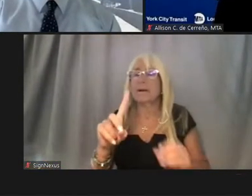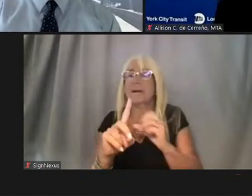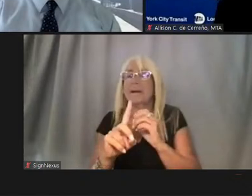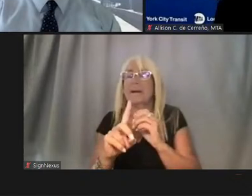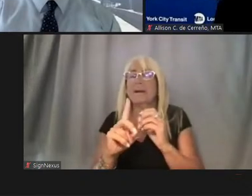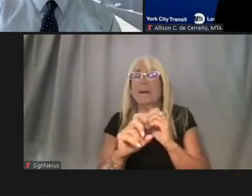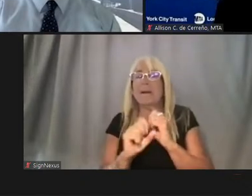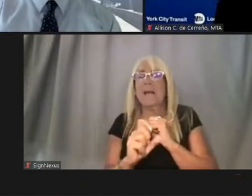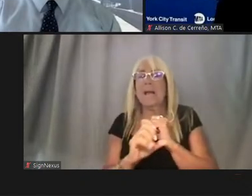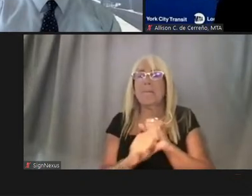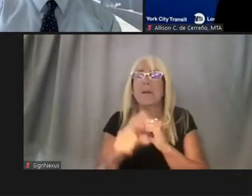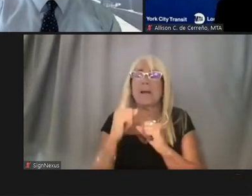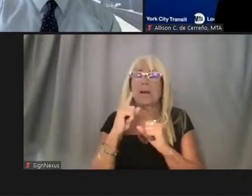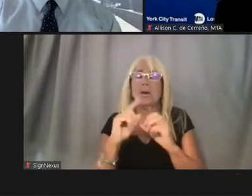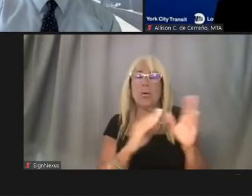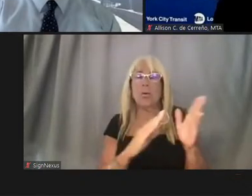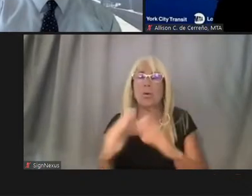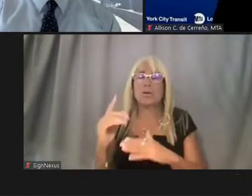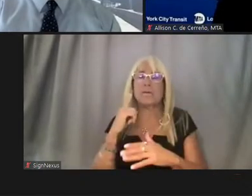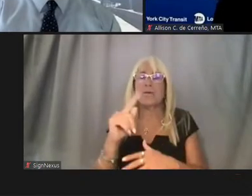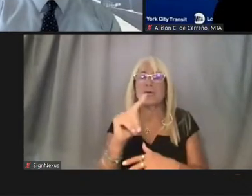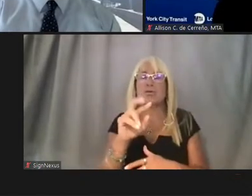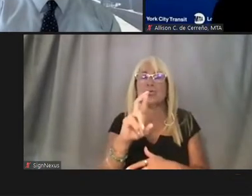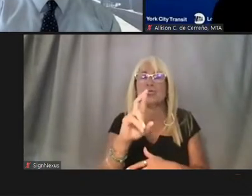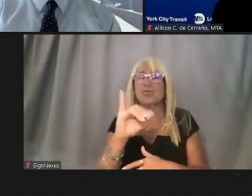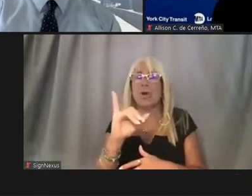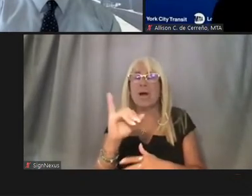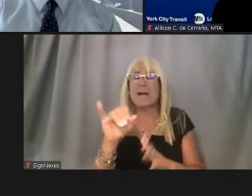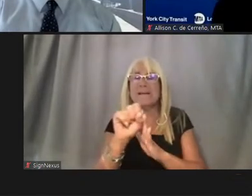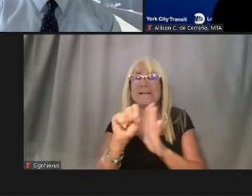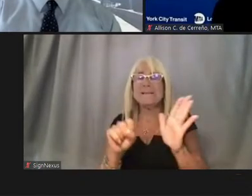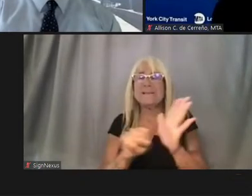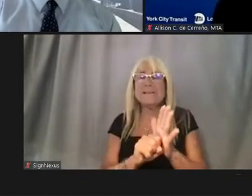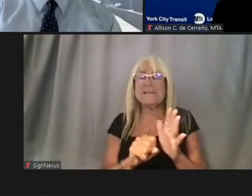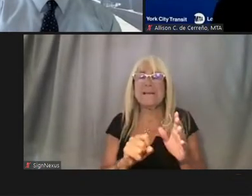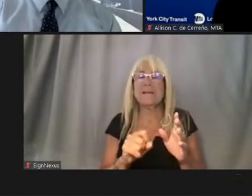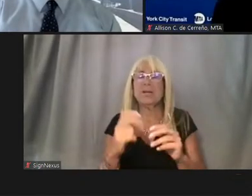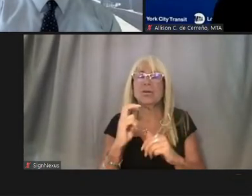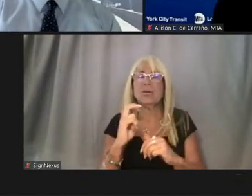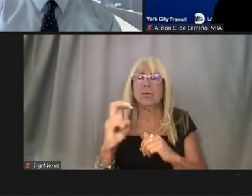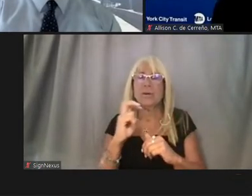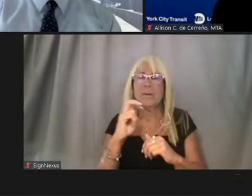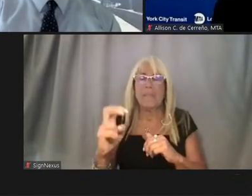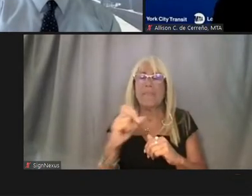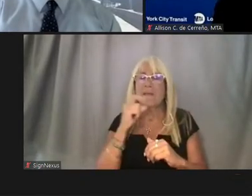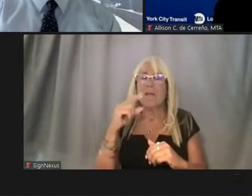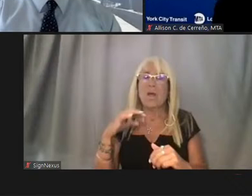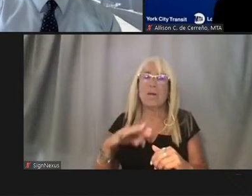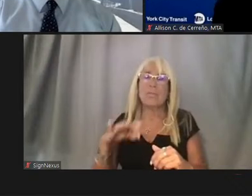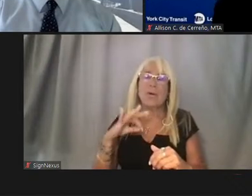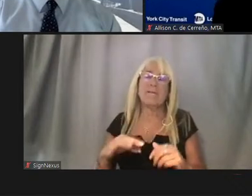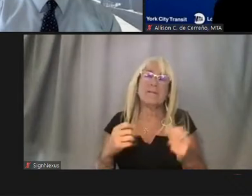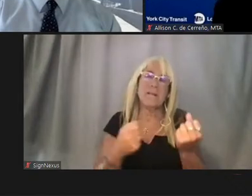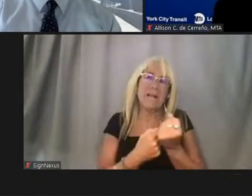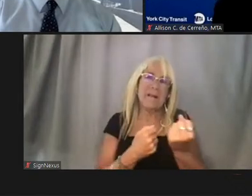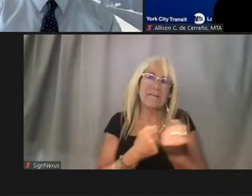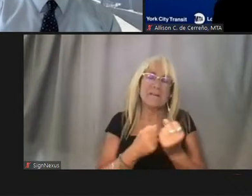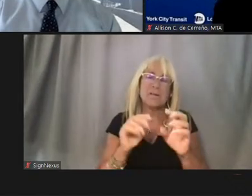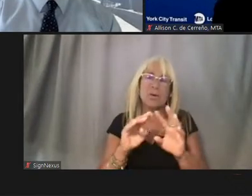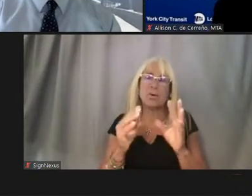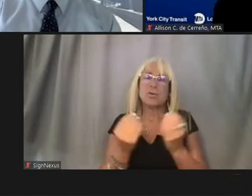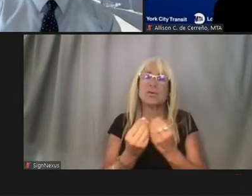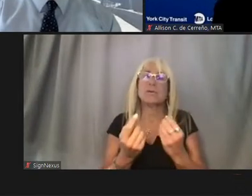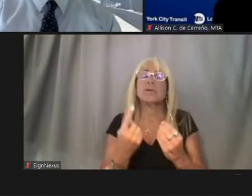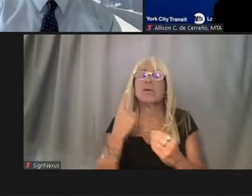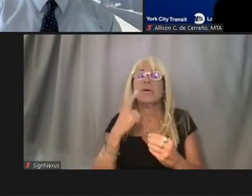Transportation campaign uh Tri-State is a non-profit policy advocacy organization uh dedicated to fighting